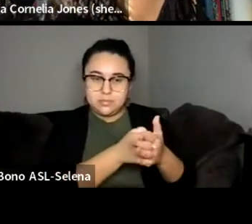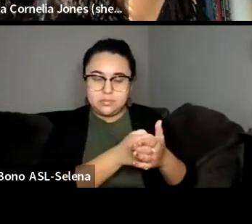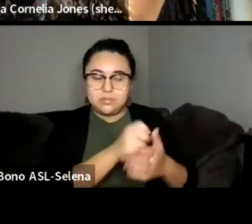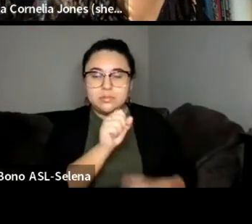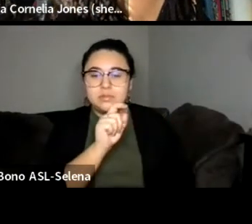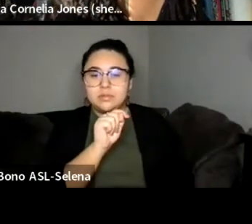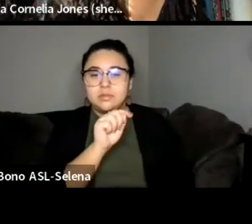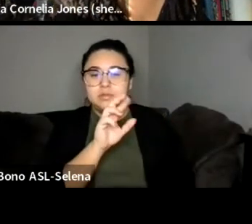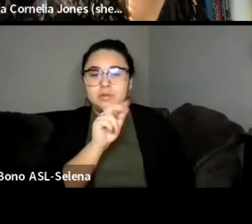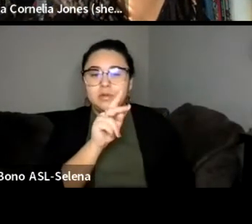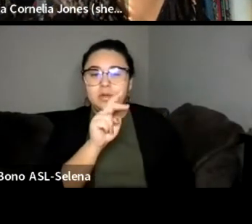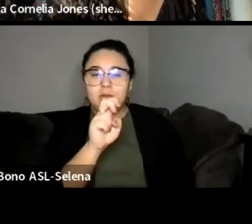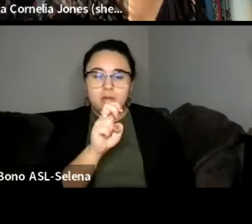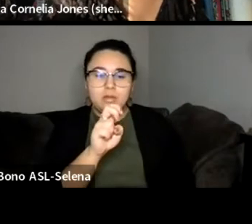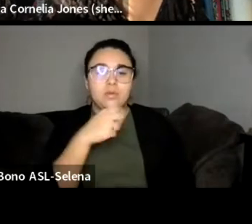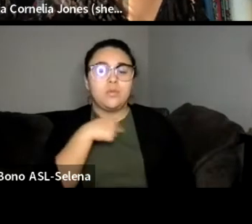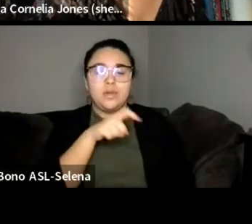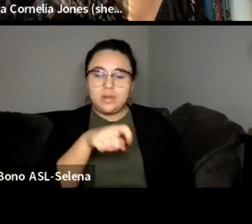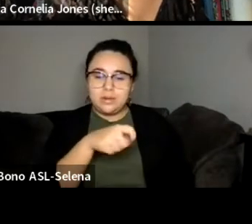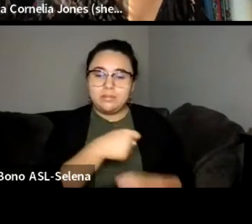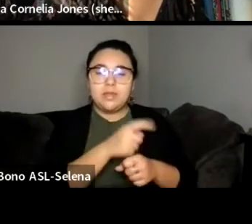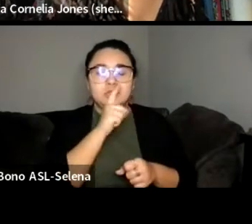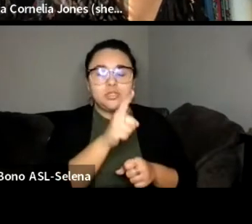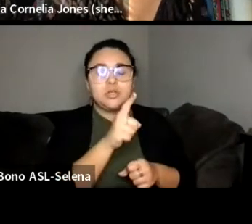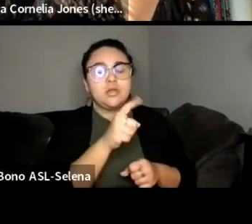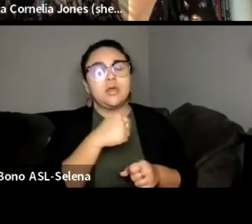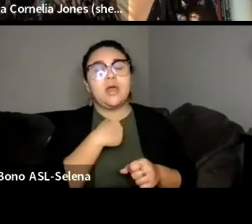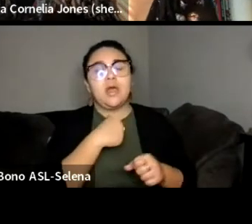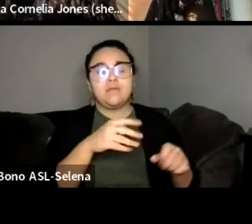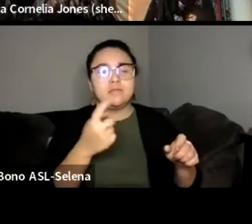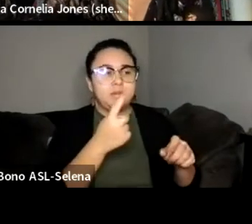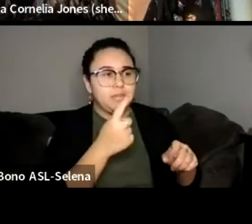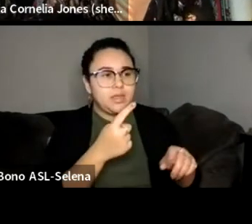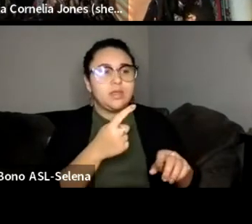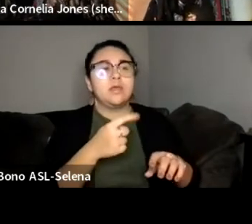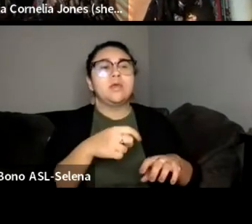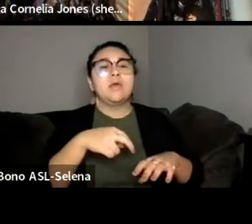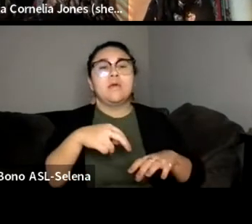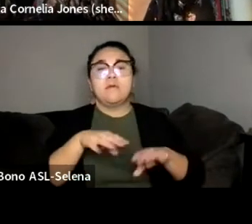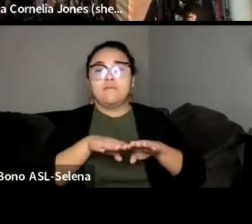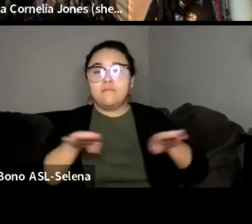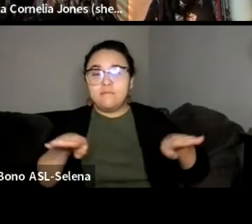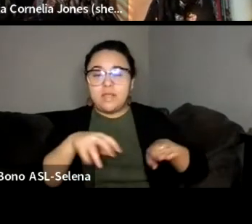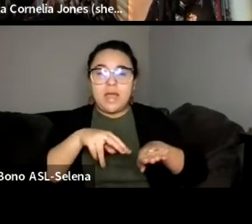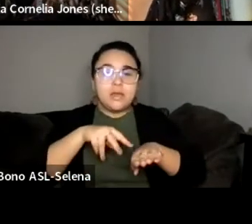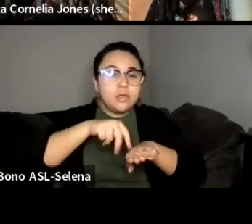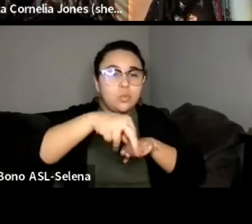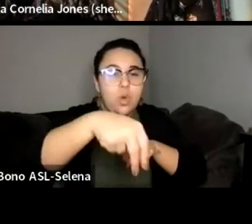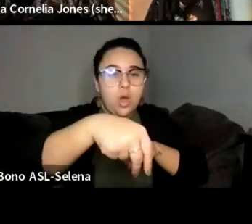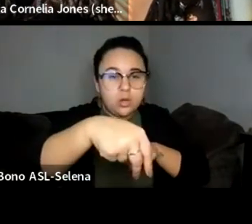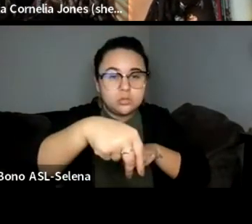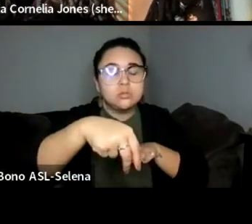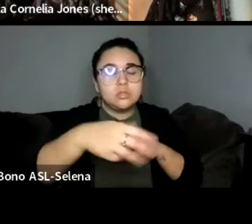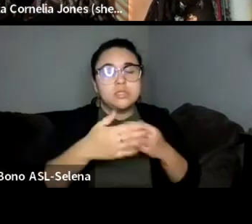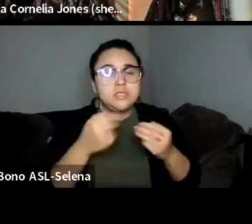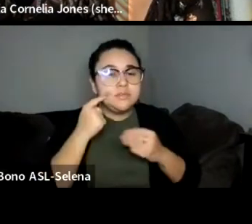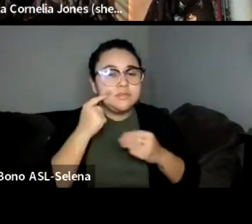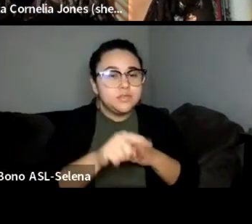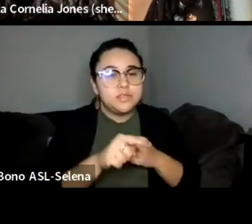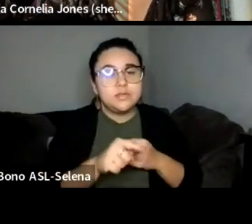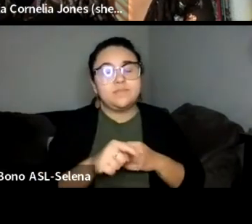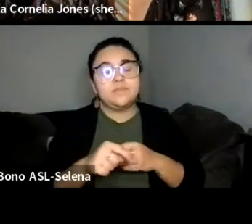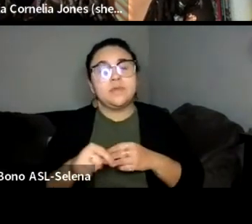could walk on and that he could sit very close to the door at each performance and, you know, things like that. So just the